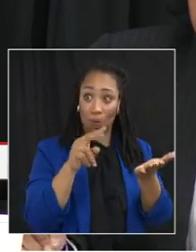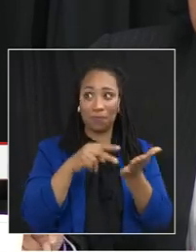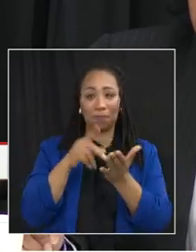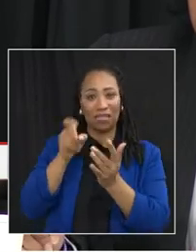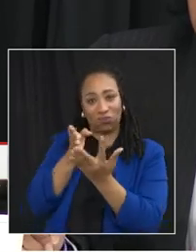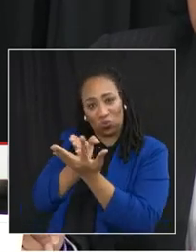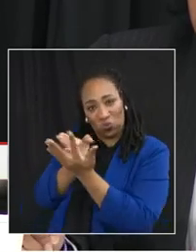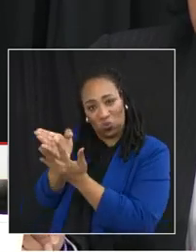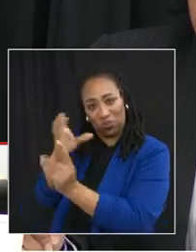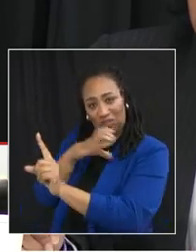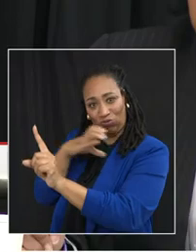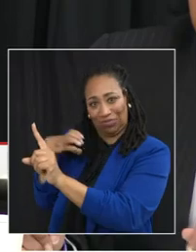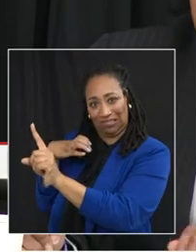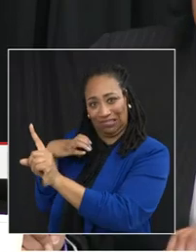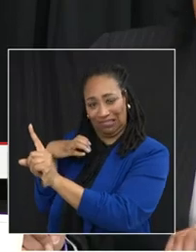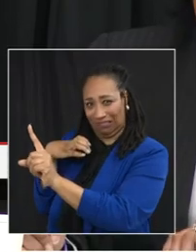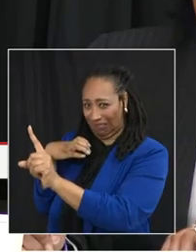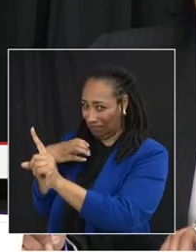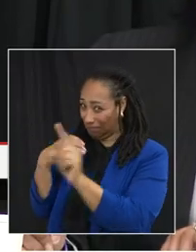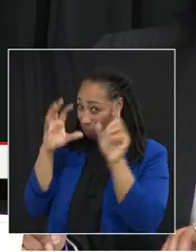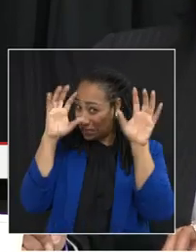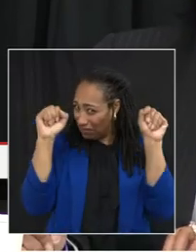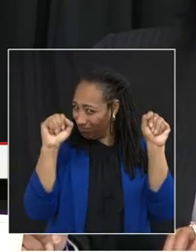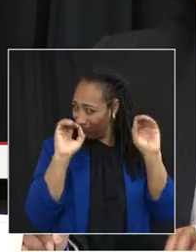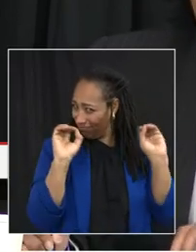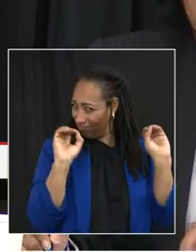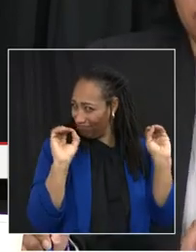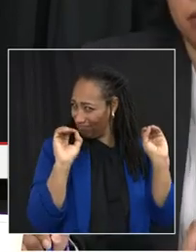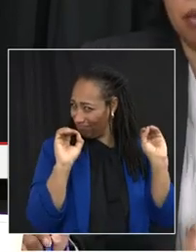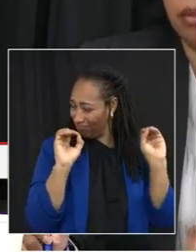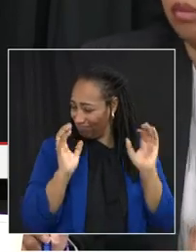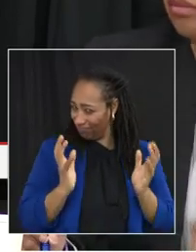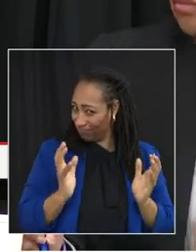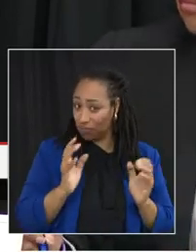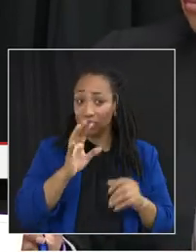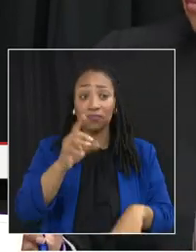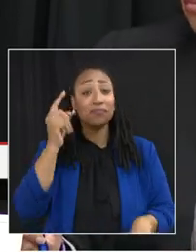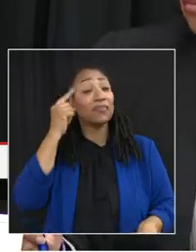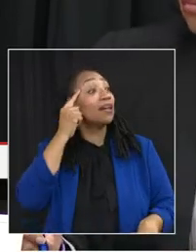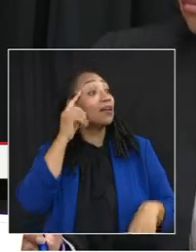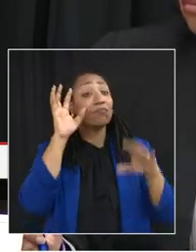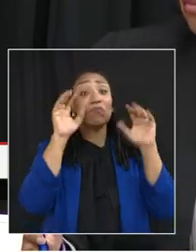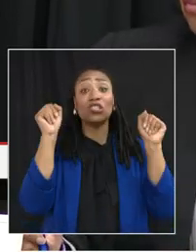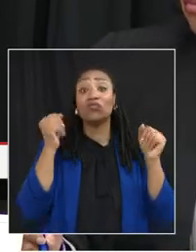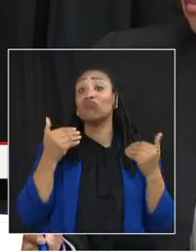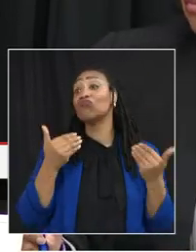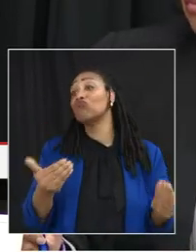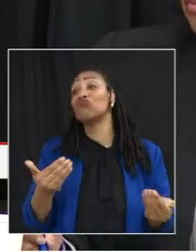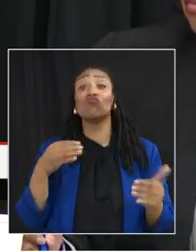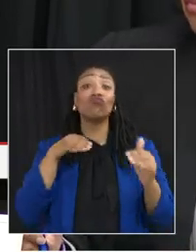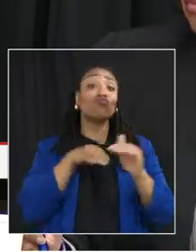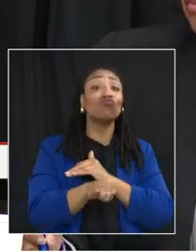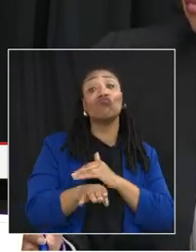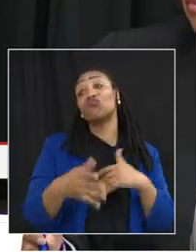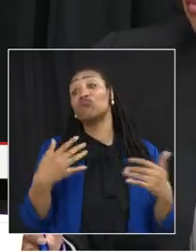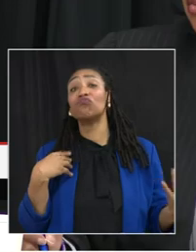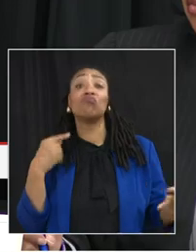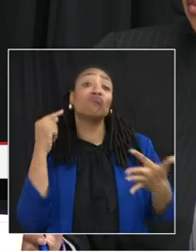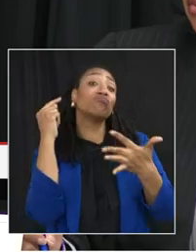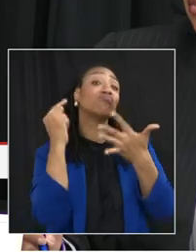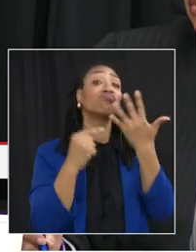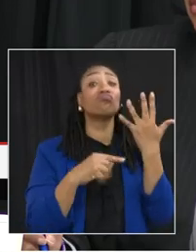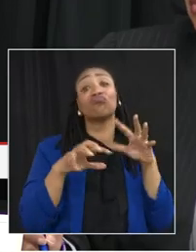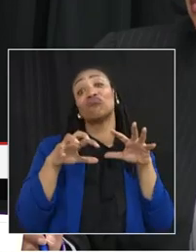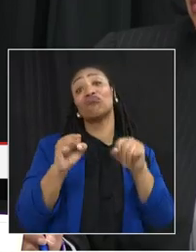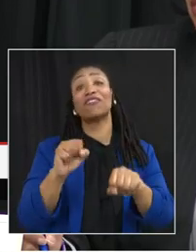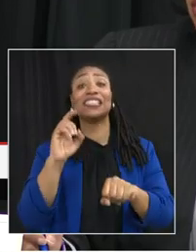the idea that Donald Trump can walk down Pennsylvania Avenue and say, I've taken over the district, it doesn't work that